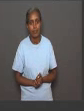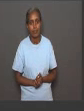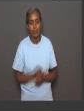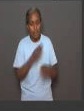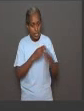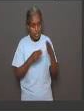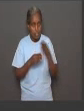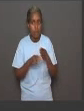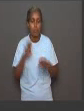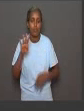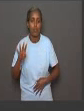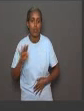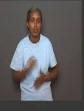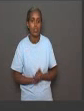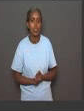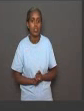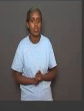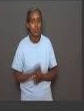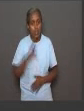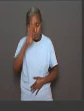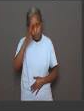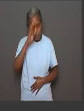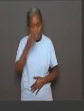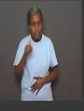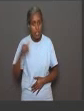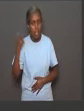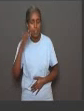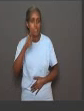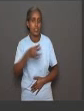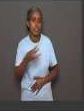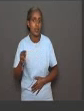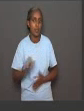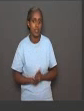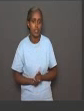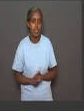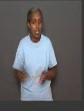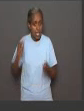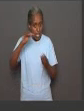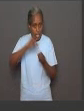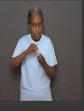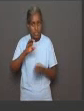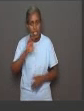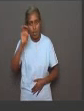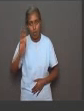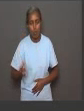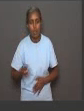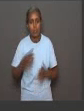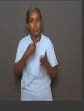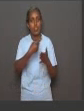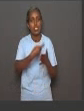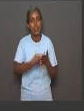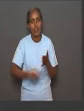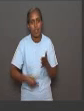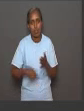Step 4 is to create another table, adding a column for the